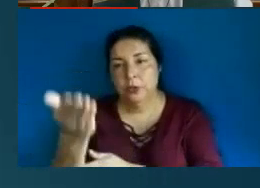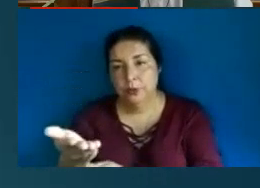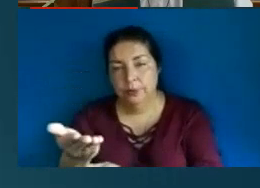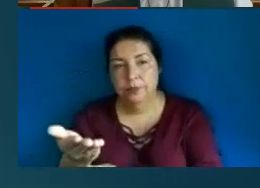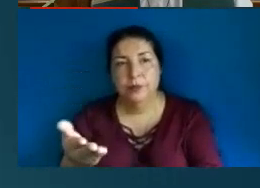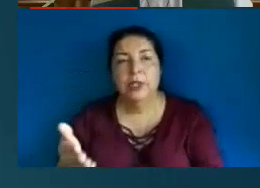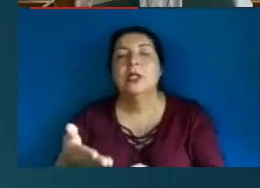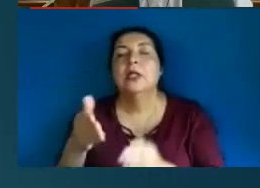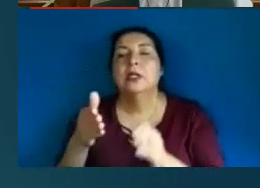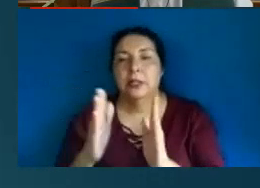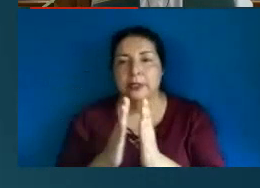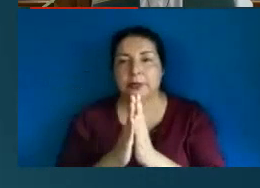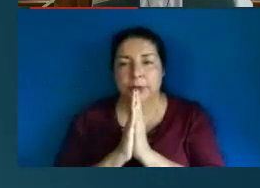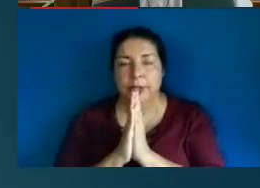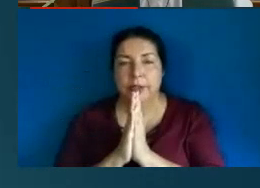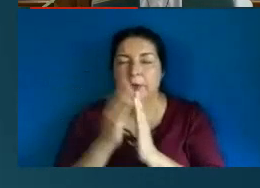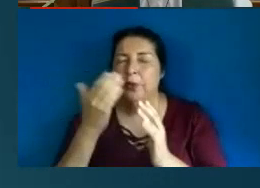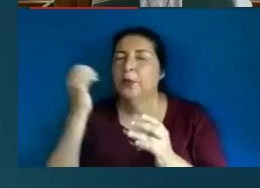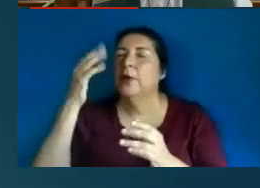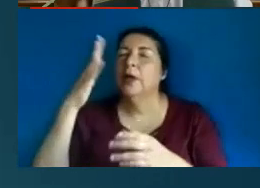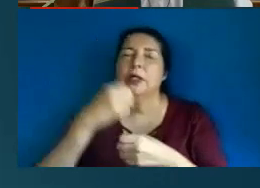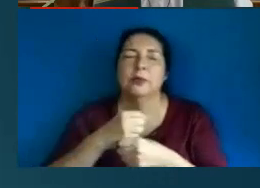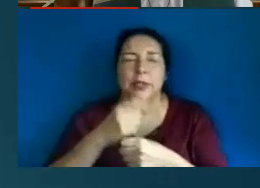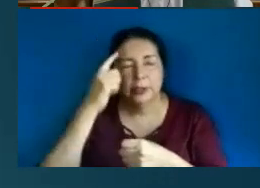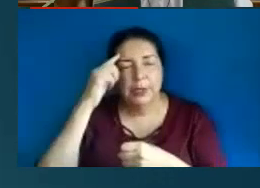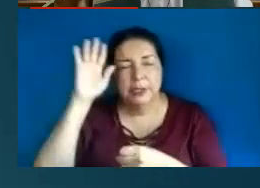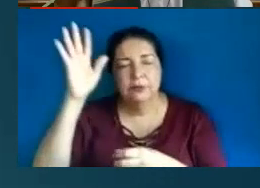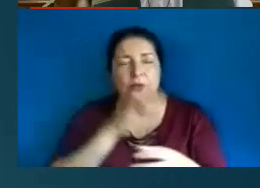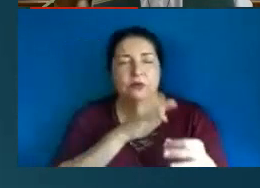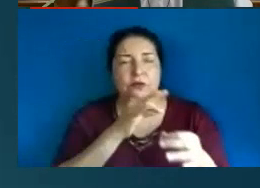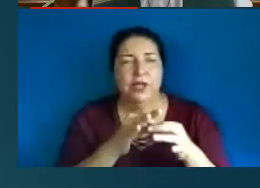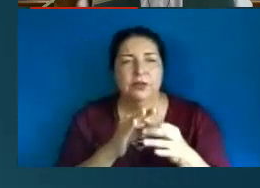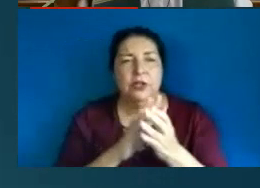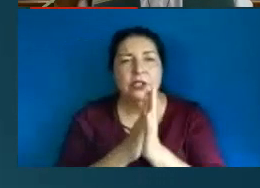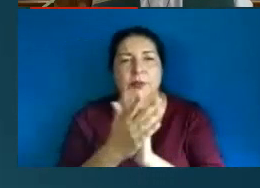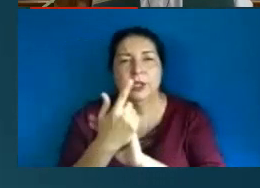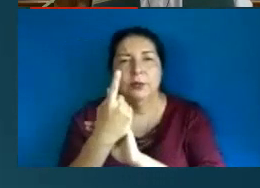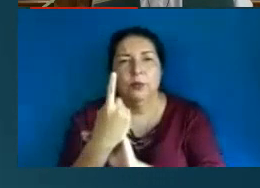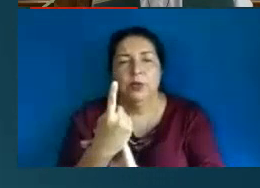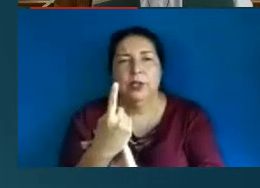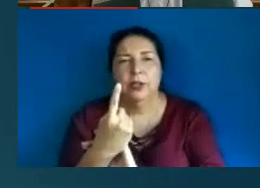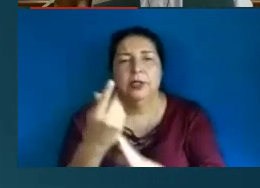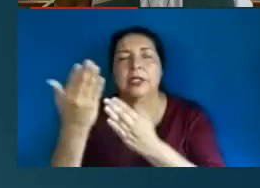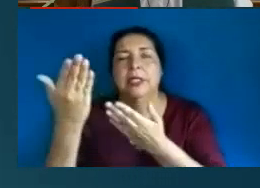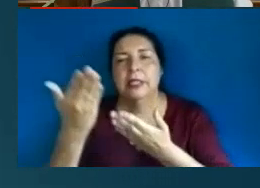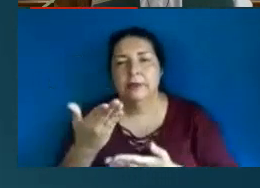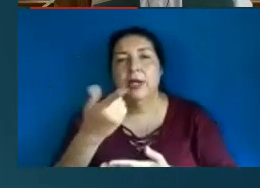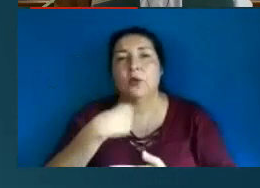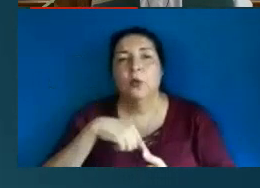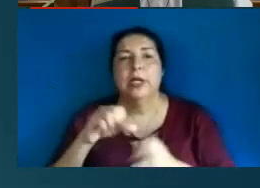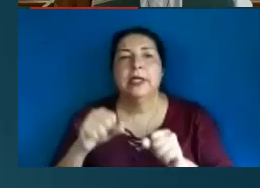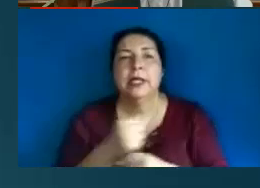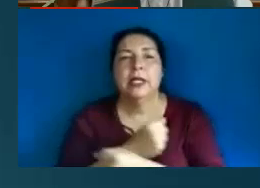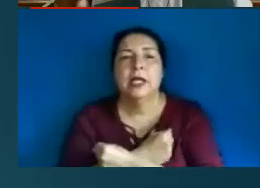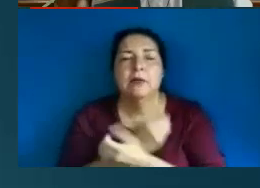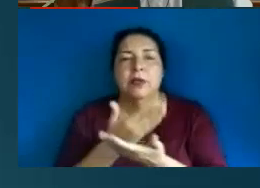Let us pray. O God, you make the minds of your faithful to be of one will. Grant that we may love what you